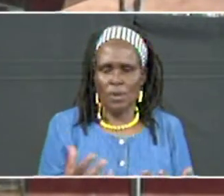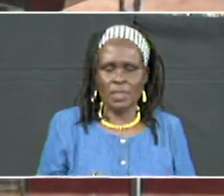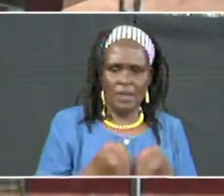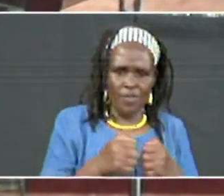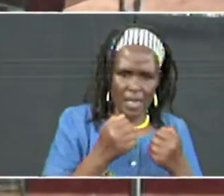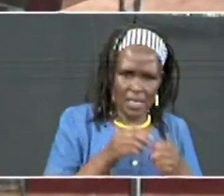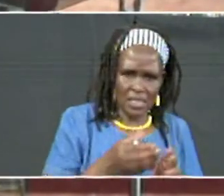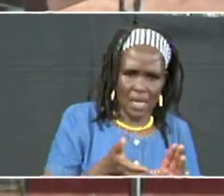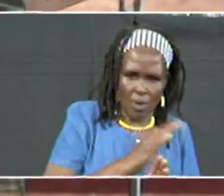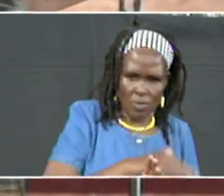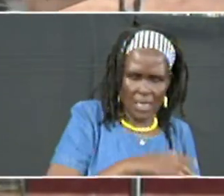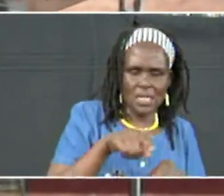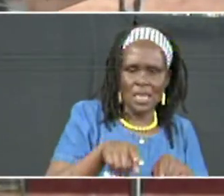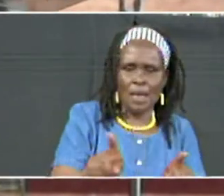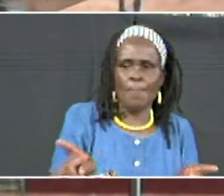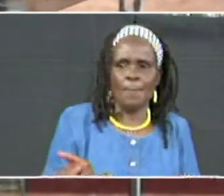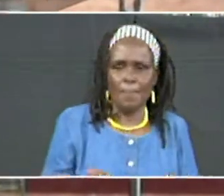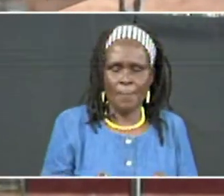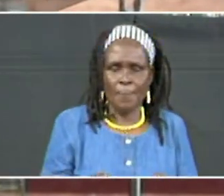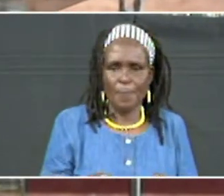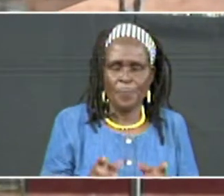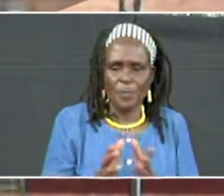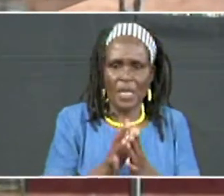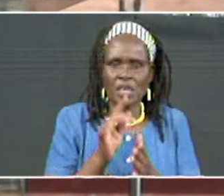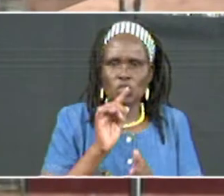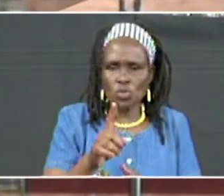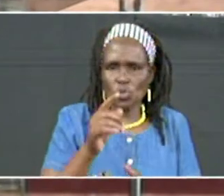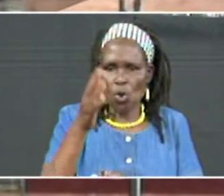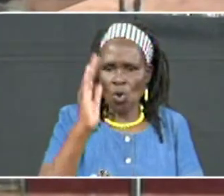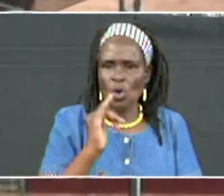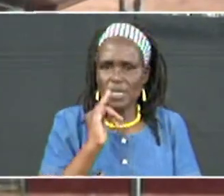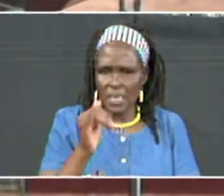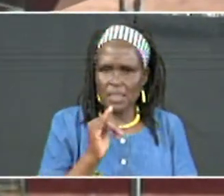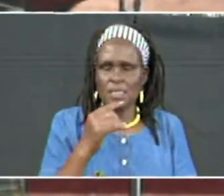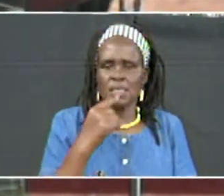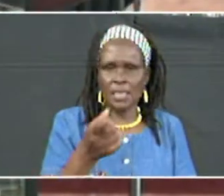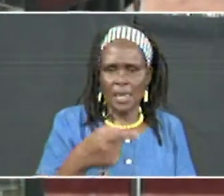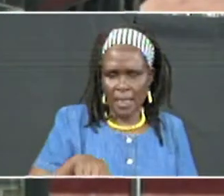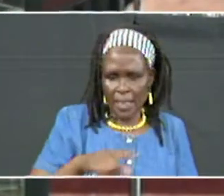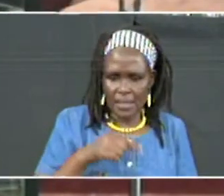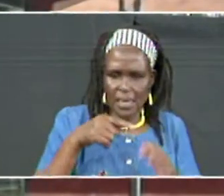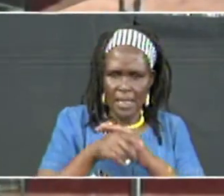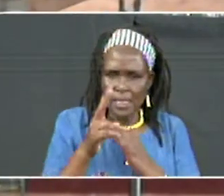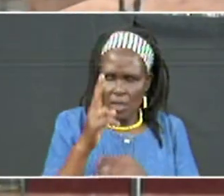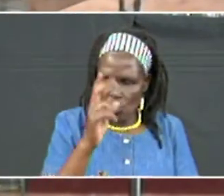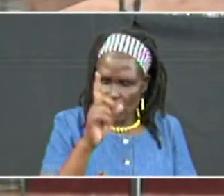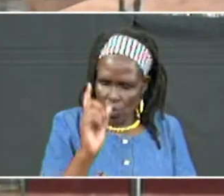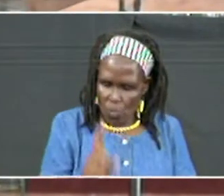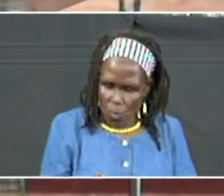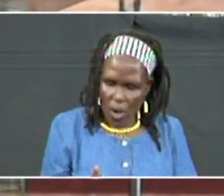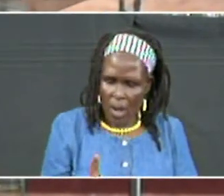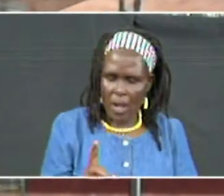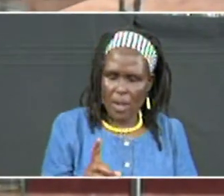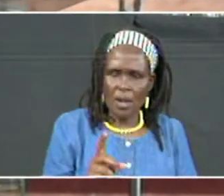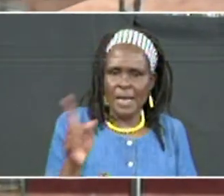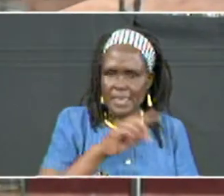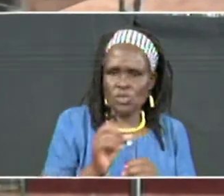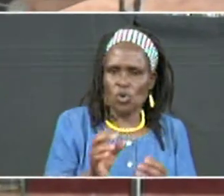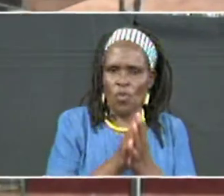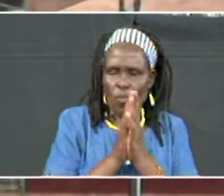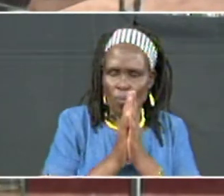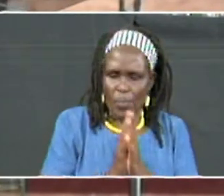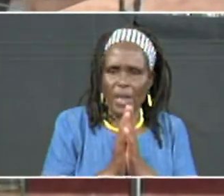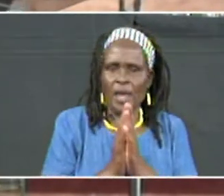of them. And so God is calling us in these 21 days of prayer and fasting marathon to